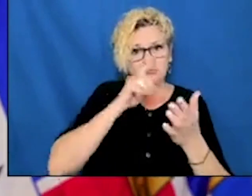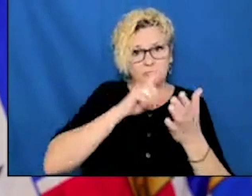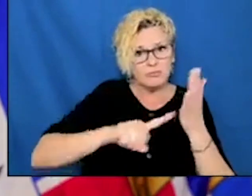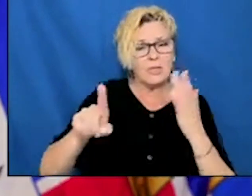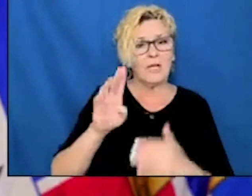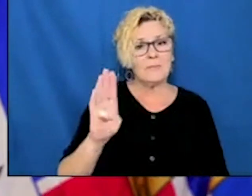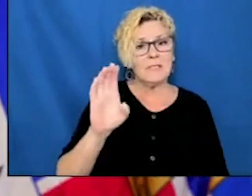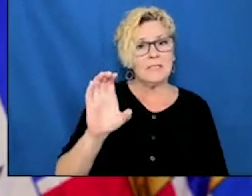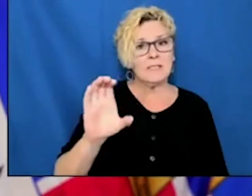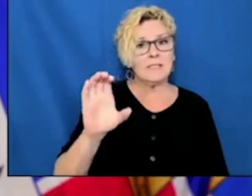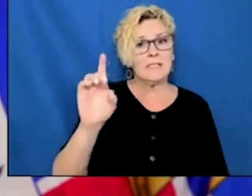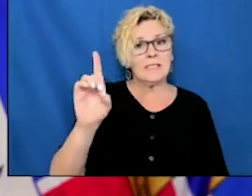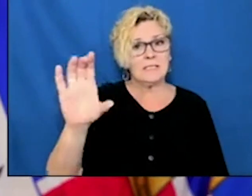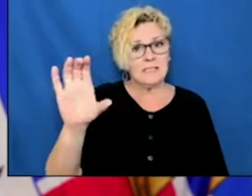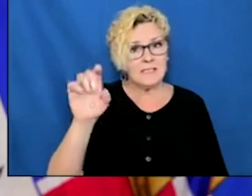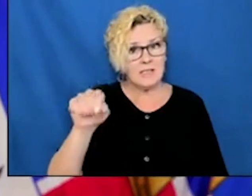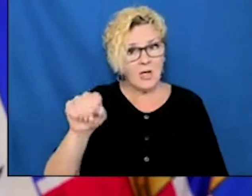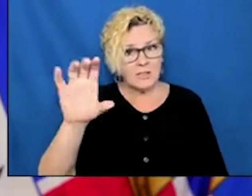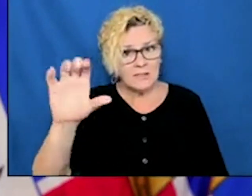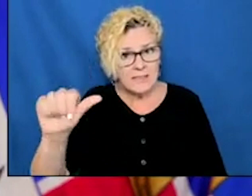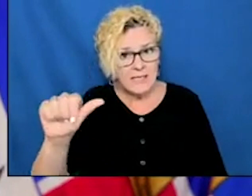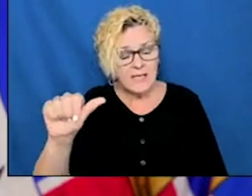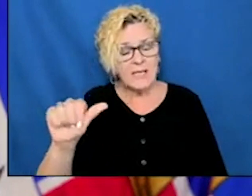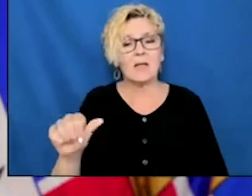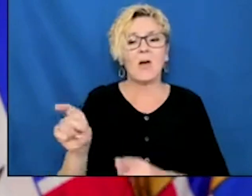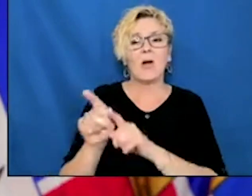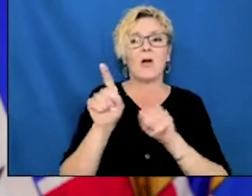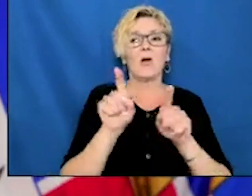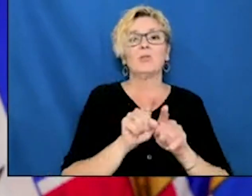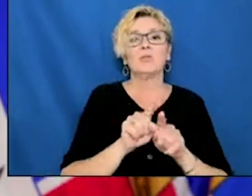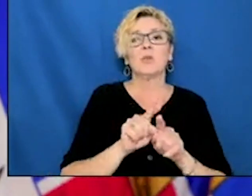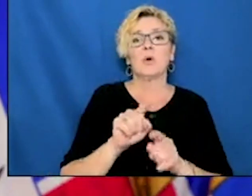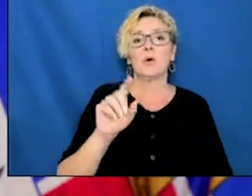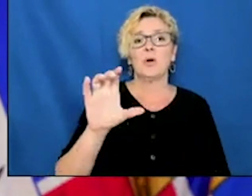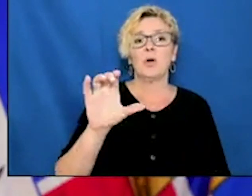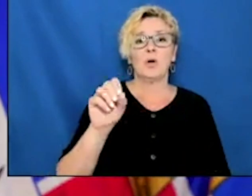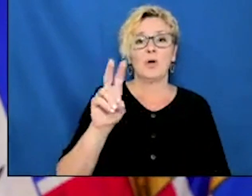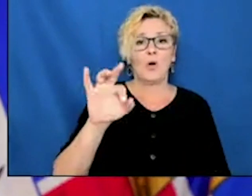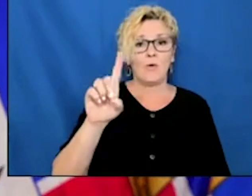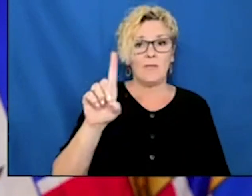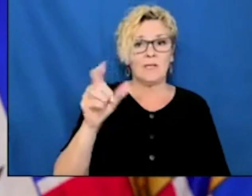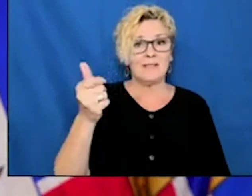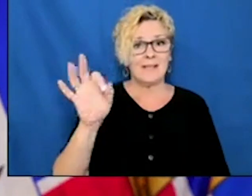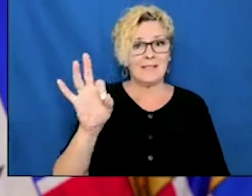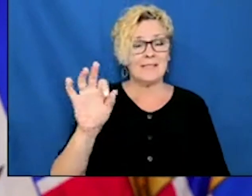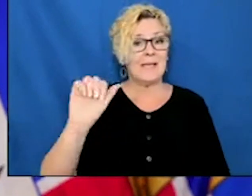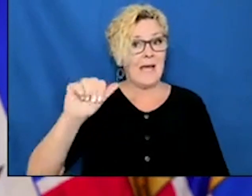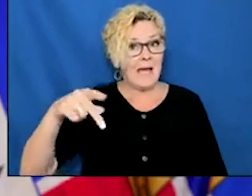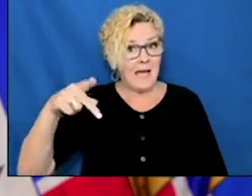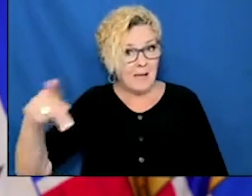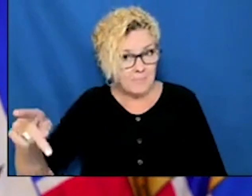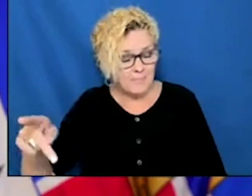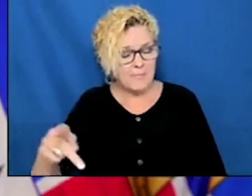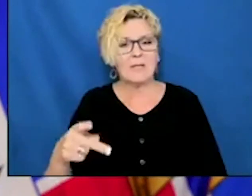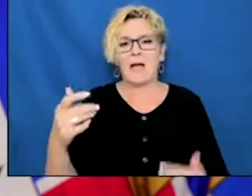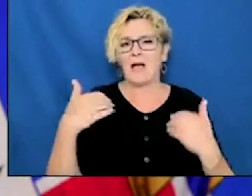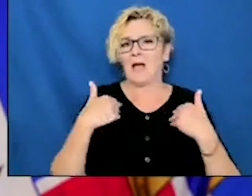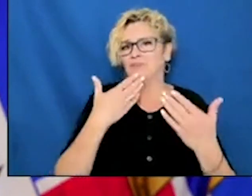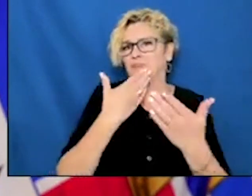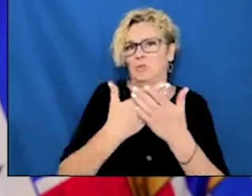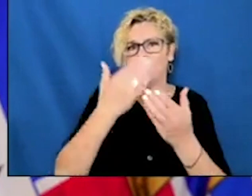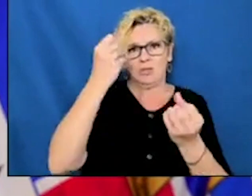our testing rates, the testing rates by different areas of the province, and all of the information that is helpful